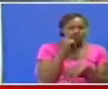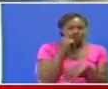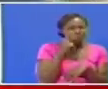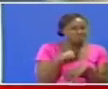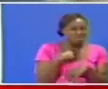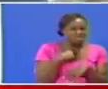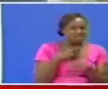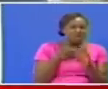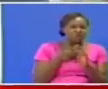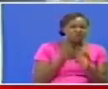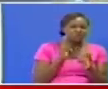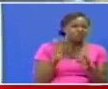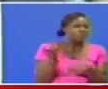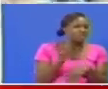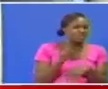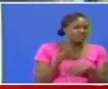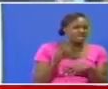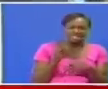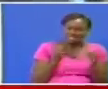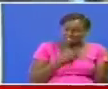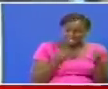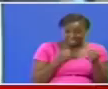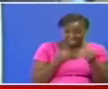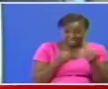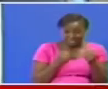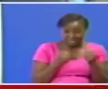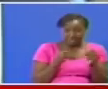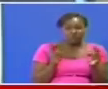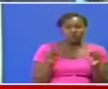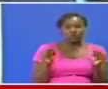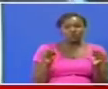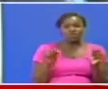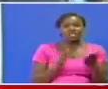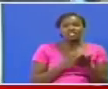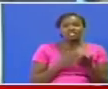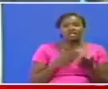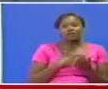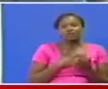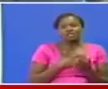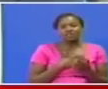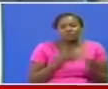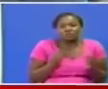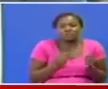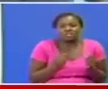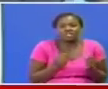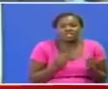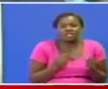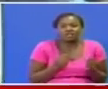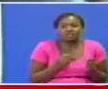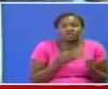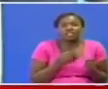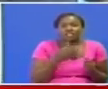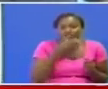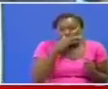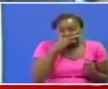singatuki, siwezi kutingizika. Some of my friends were shaken. Brother Wycliffe, you remember that